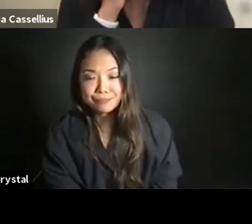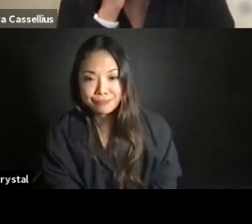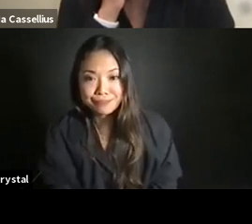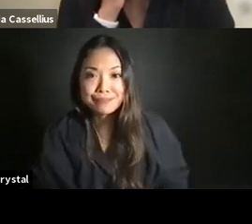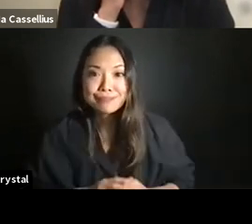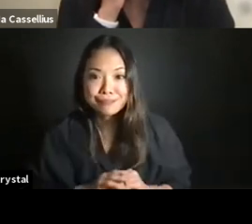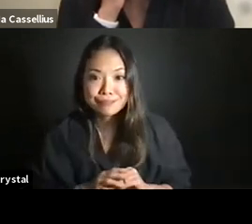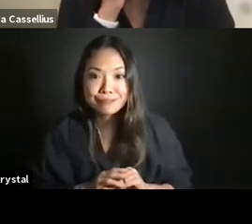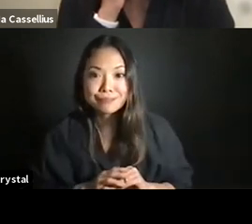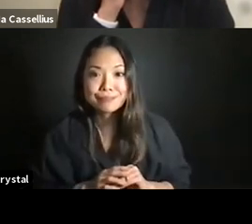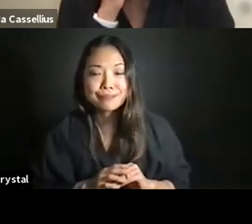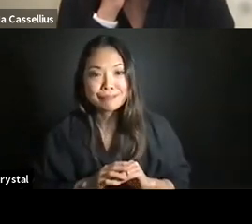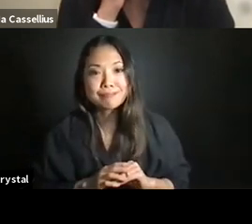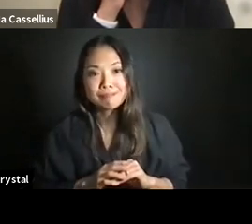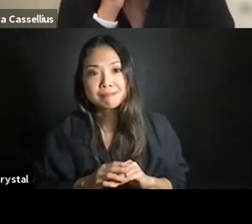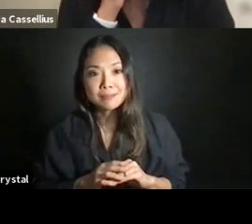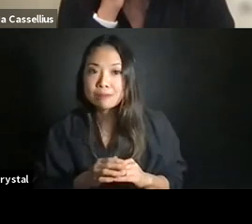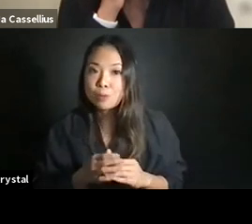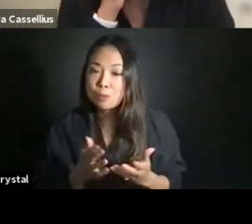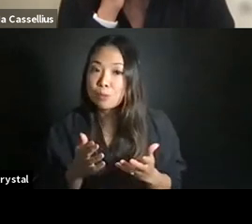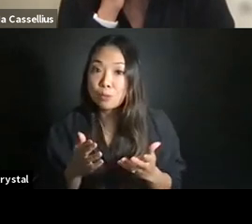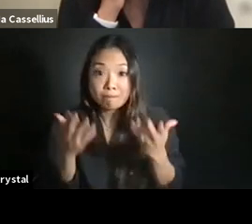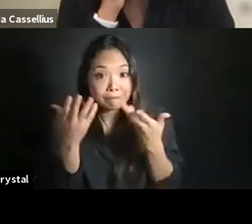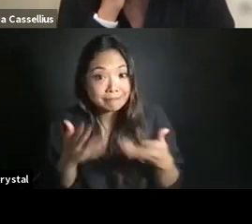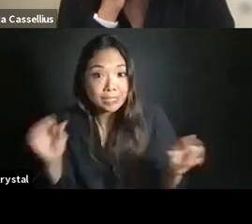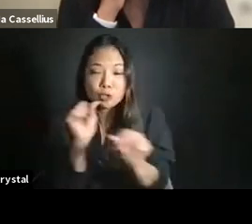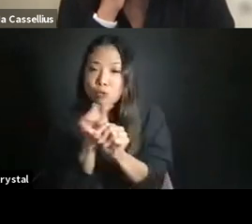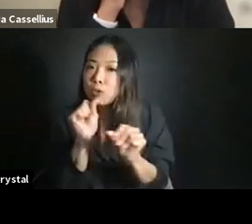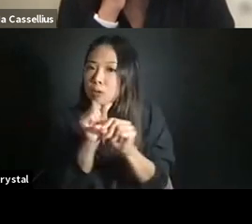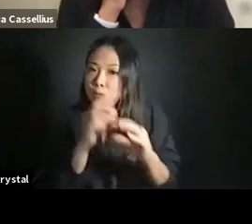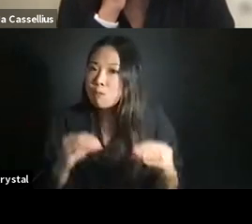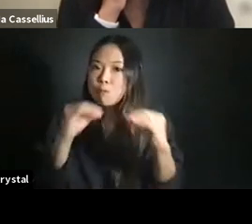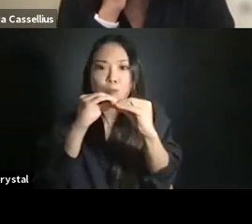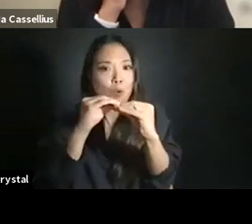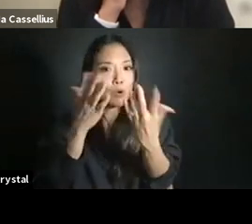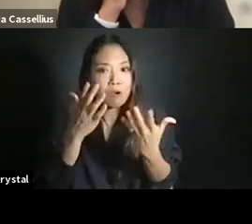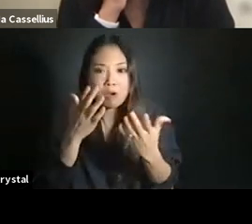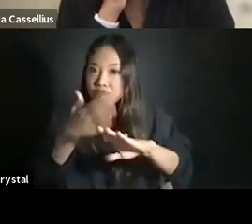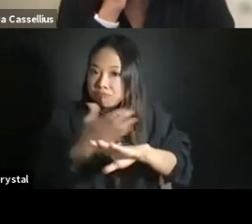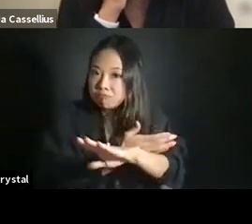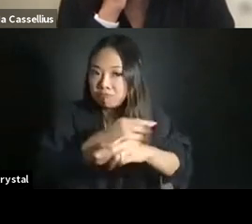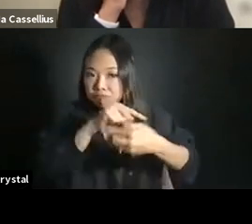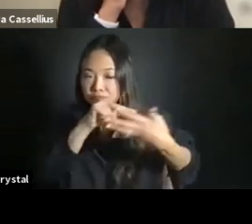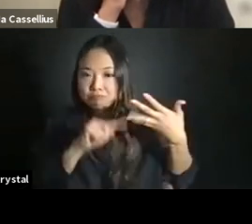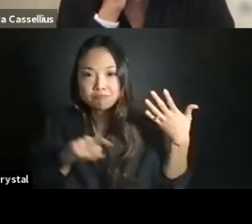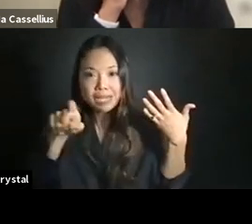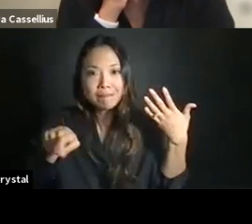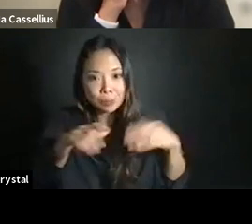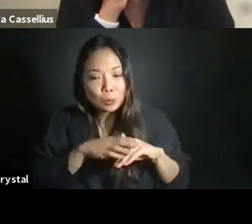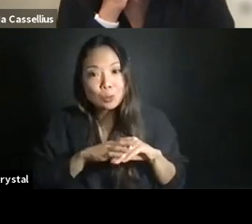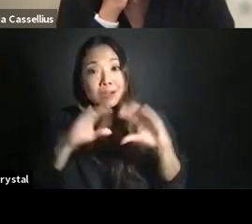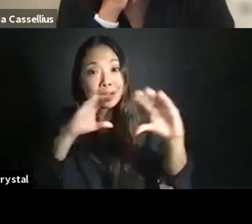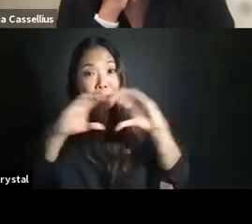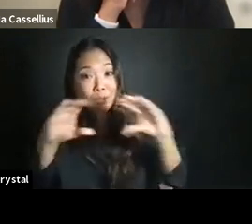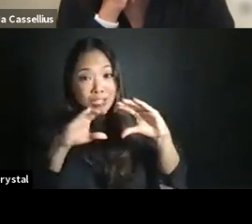but there's a lot of work to have that has to be done as mr arugio said as ms lorena mentioned as well communications and